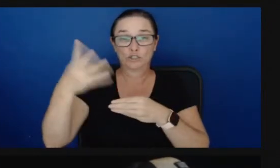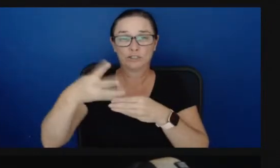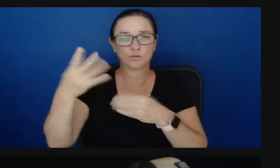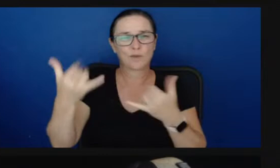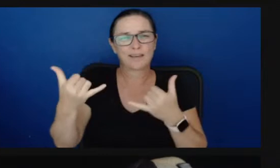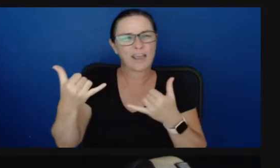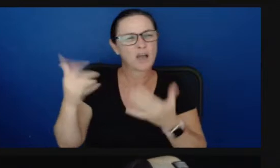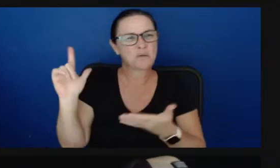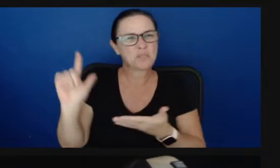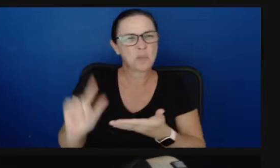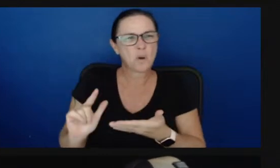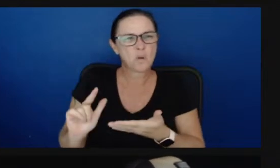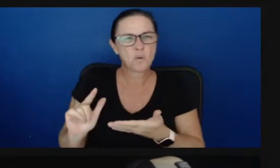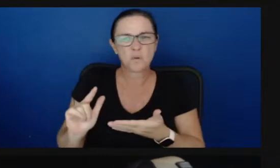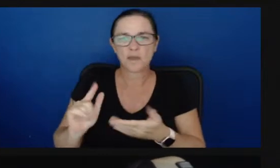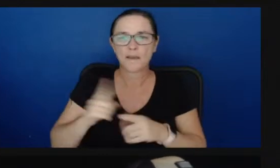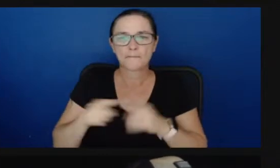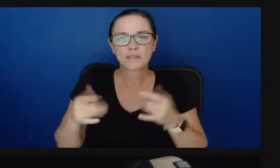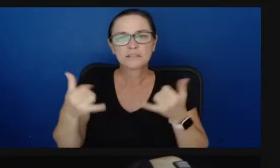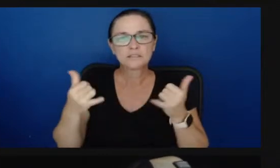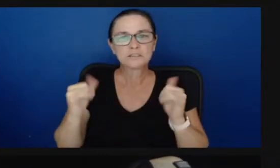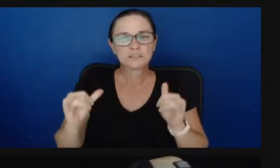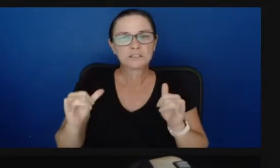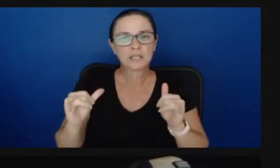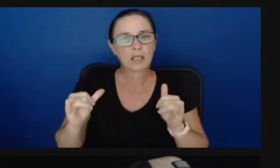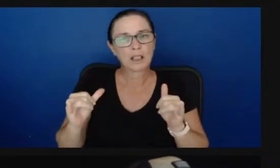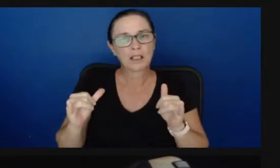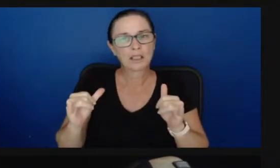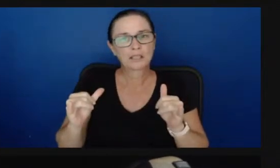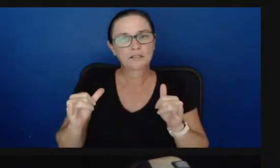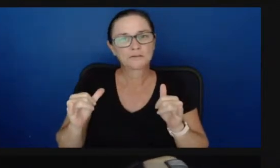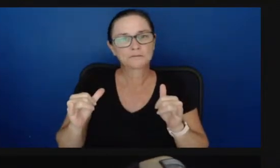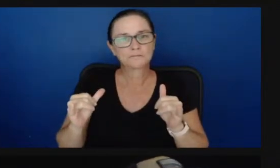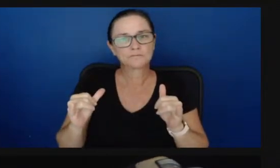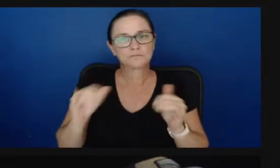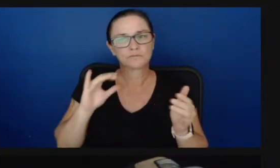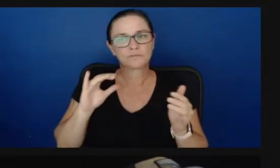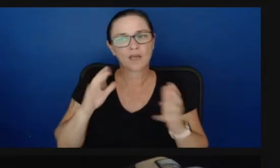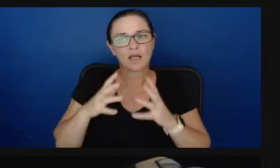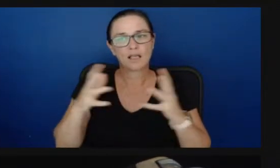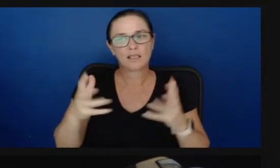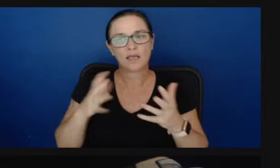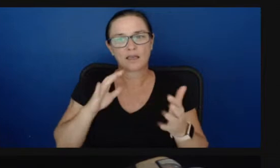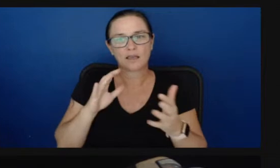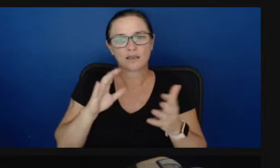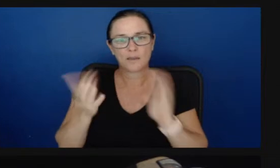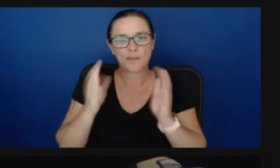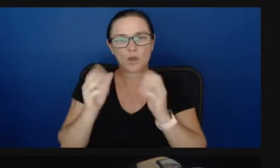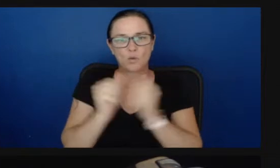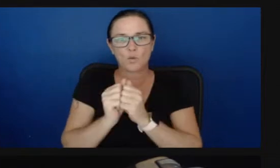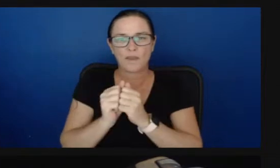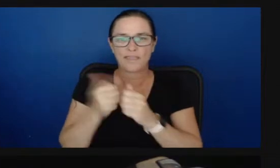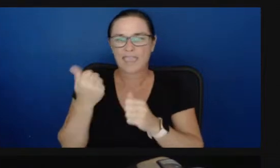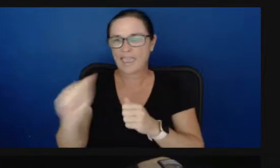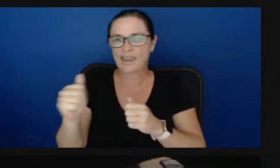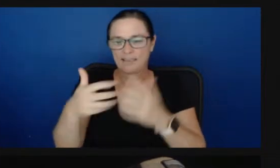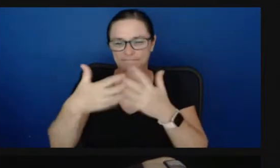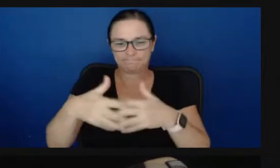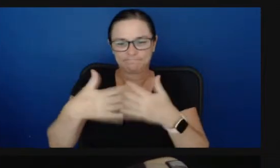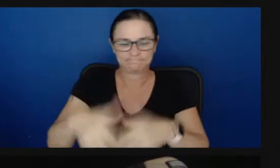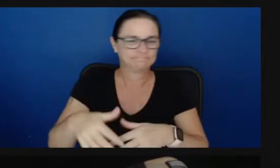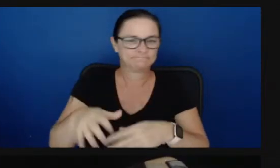volcano, but still significant compared to any industrial operation. So here is